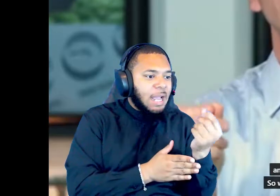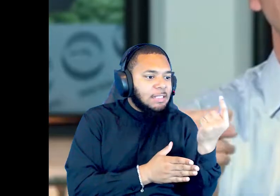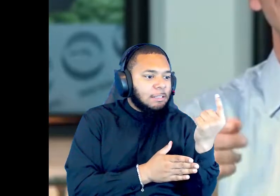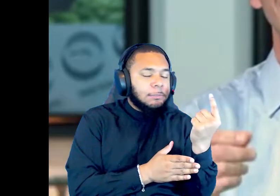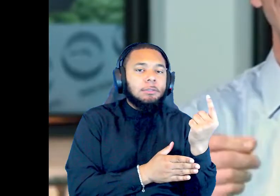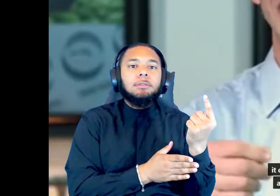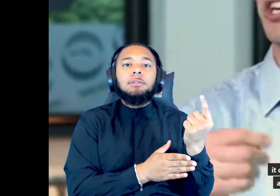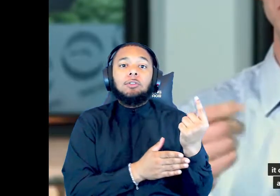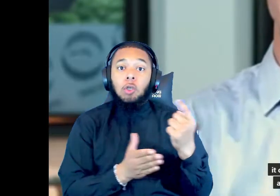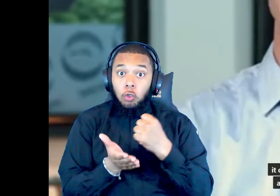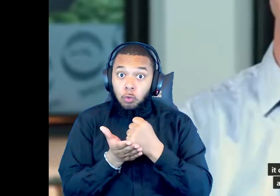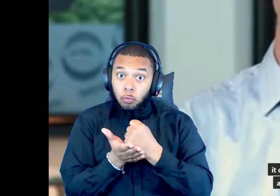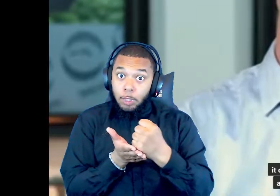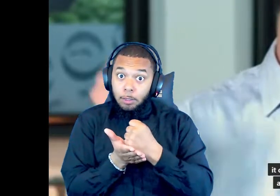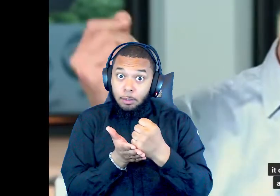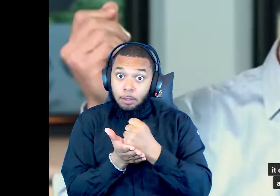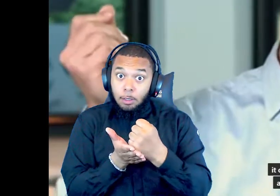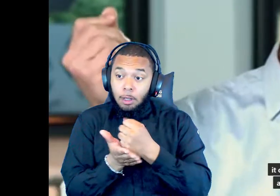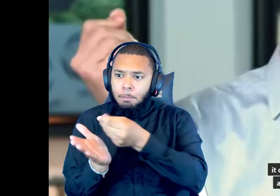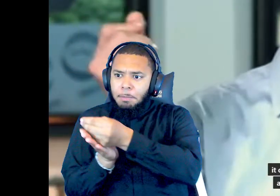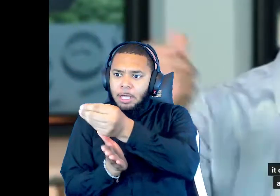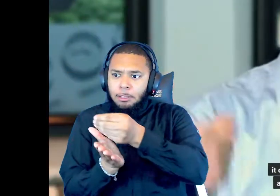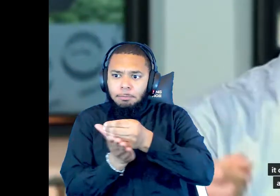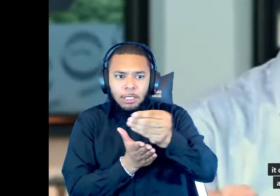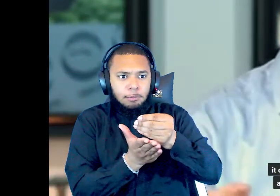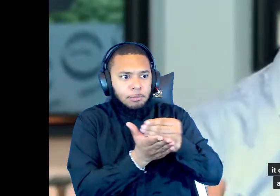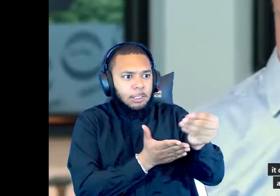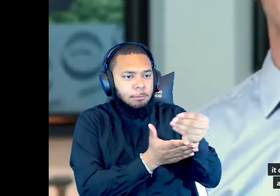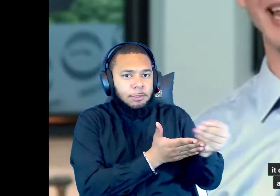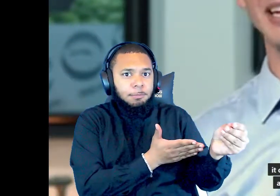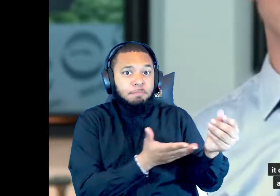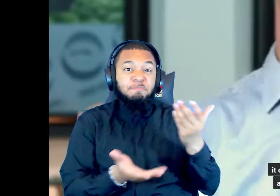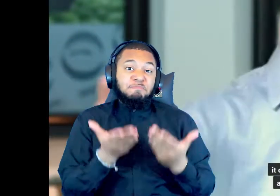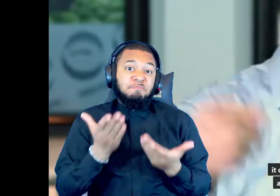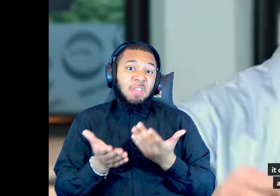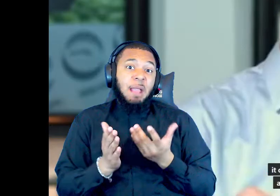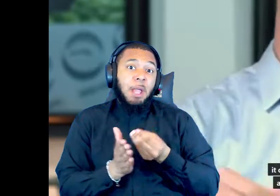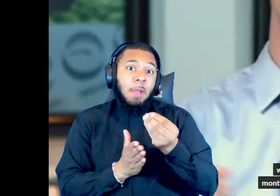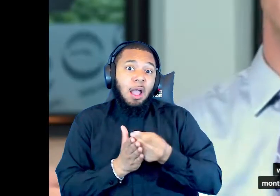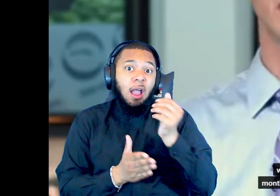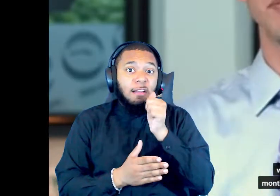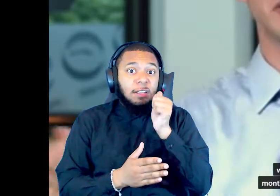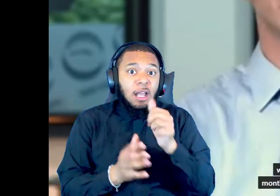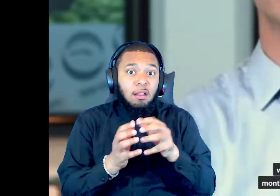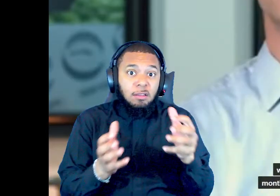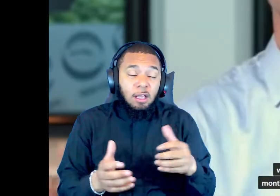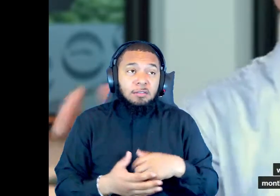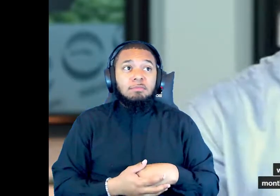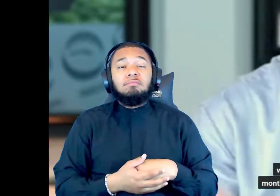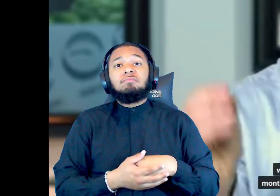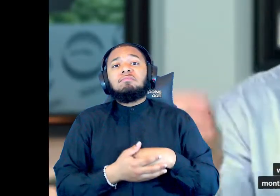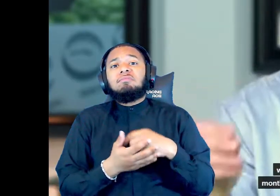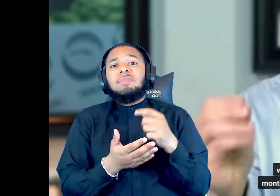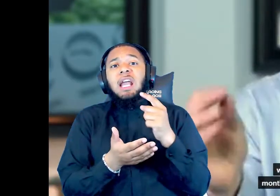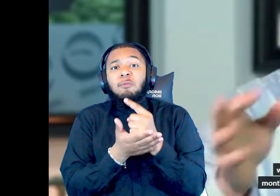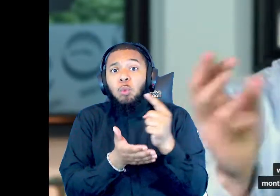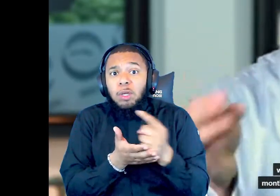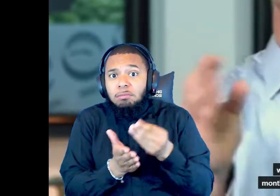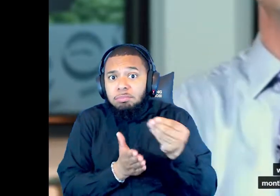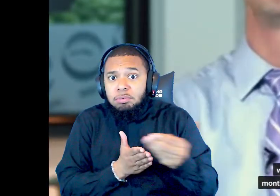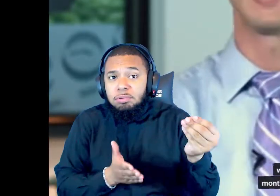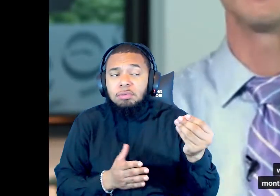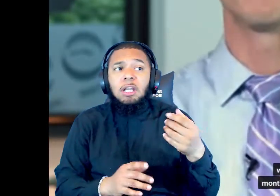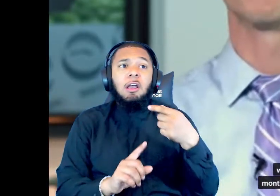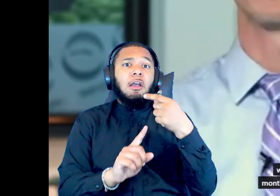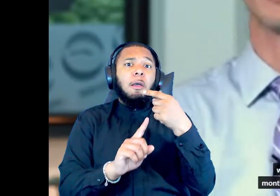card, it could be several times a day. It could be several times a week. It could be several times a month. You're using